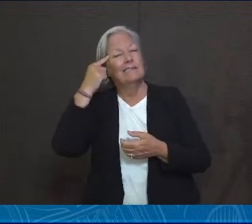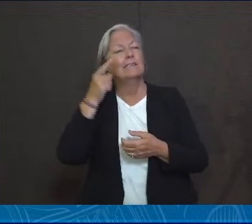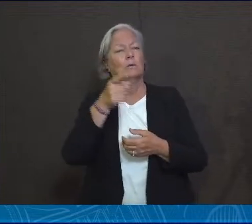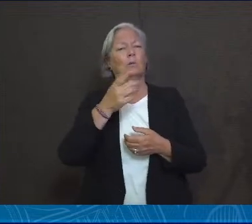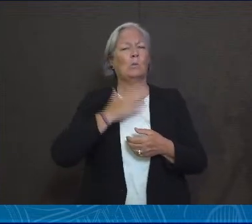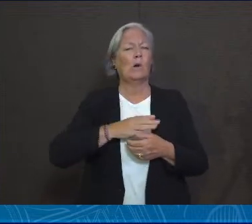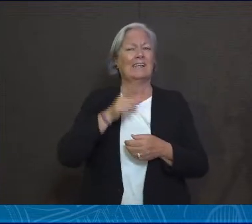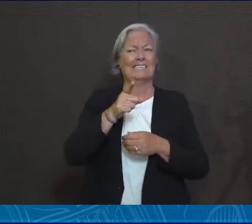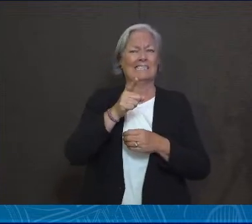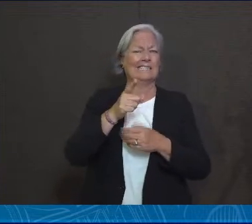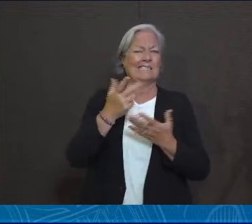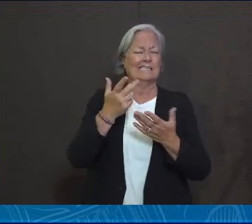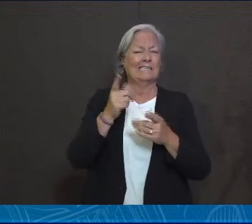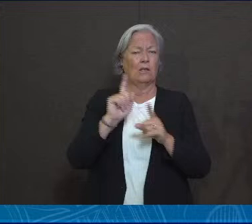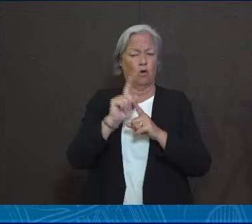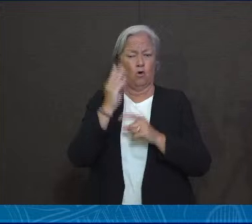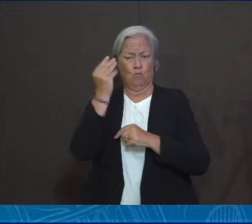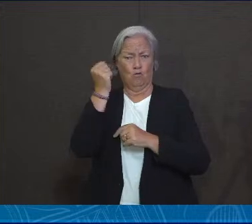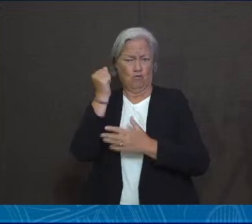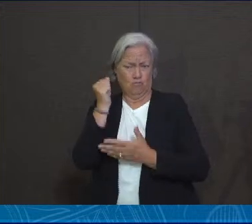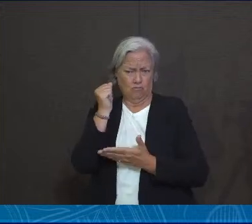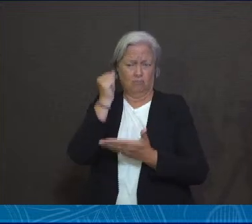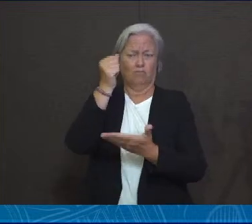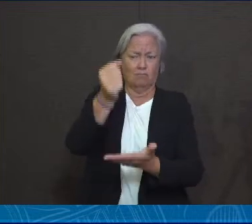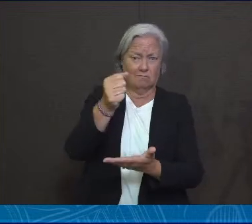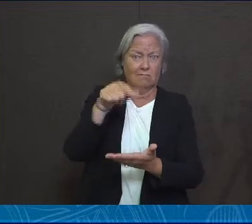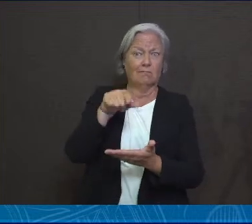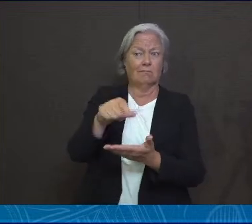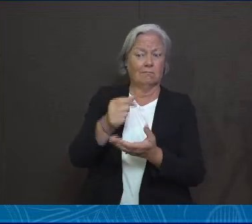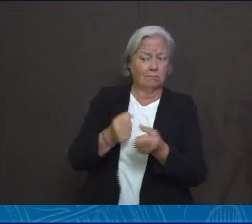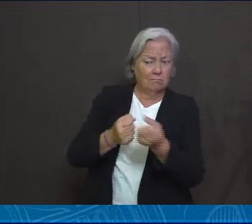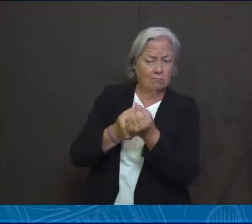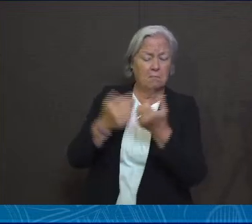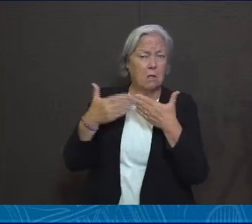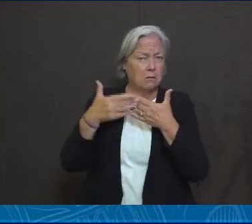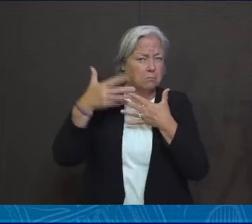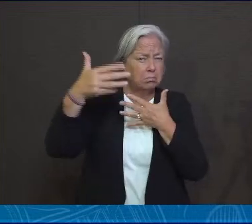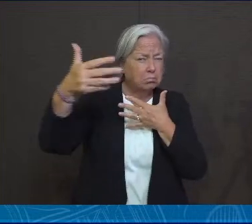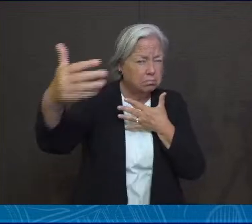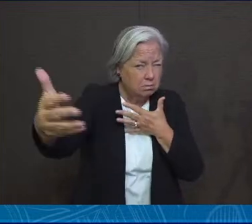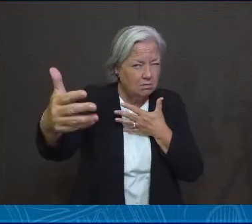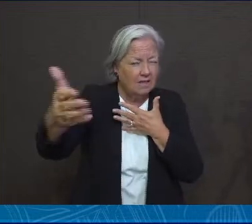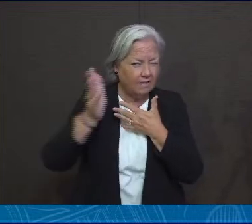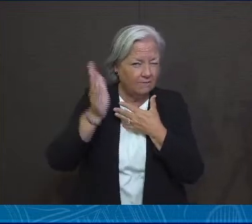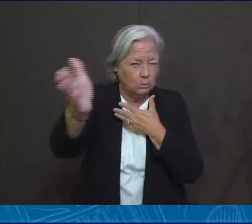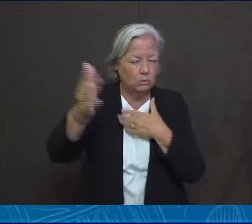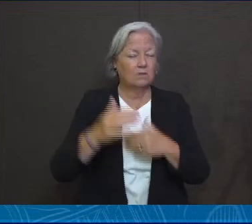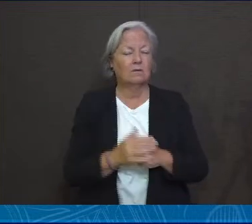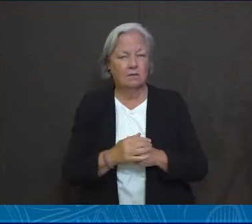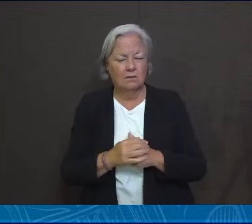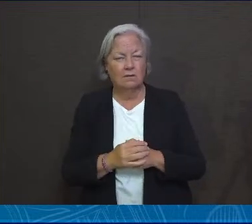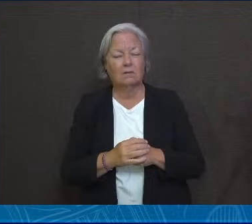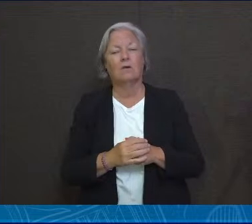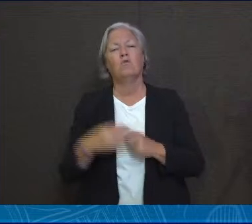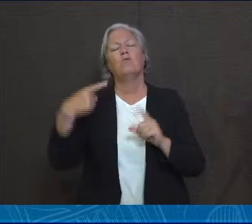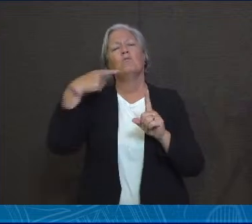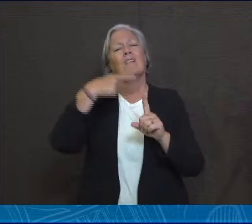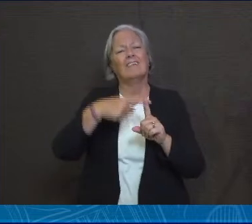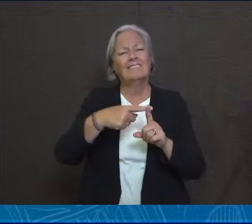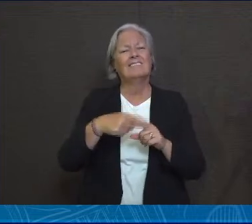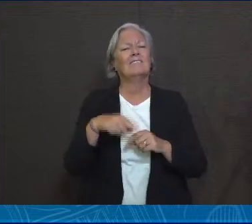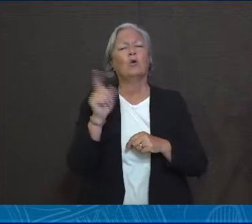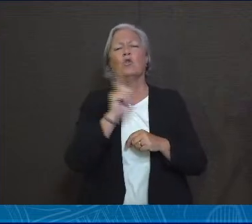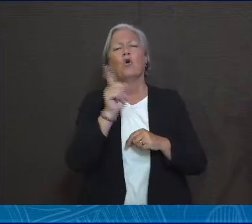preventive investments, came out very strongly. We've heard how data gaps and the lack of